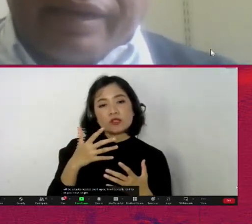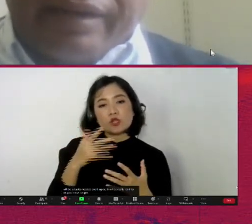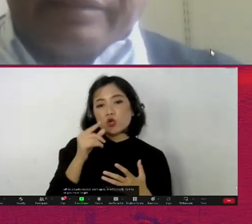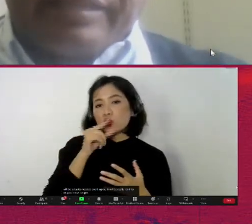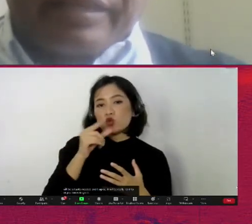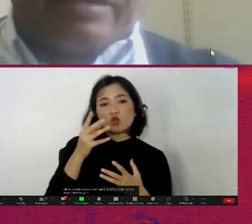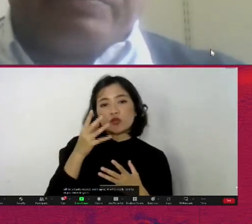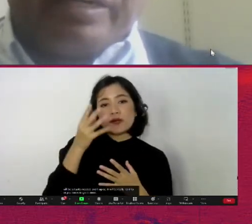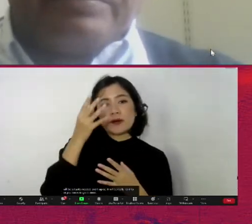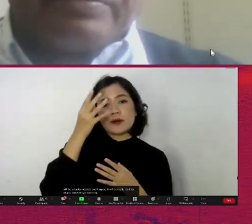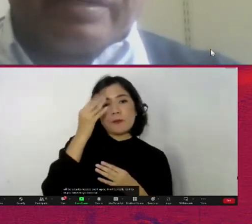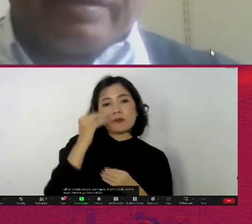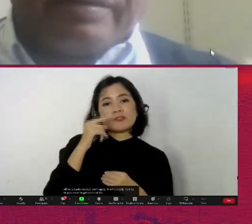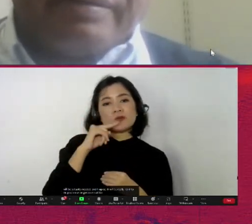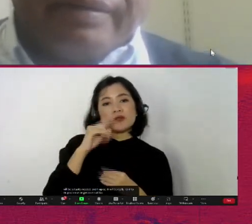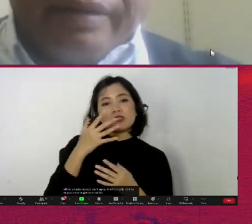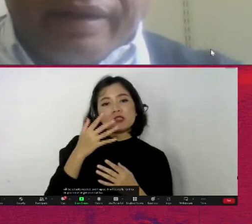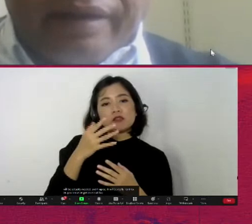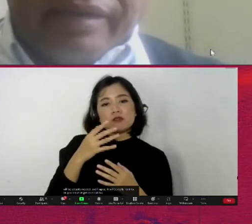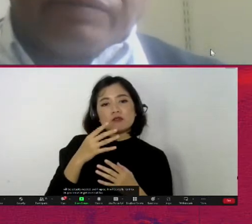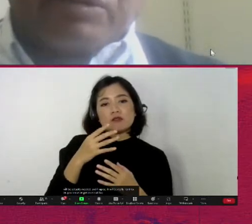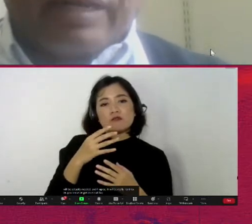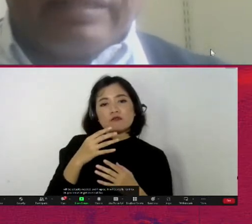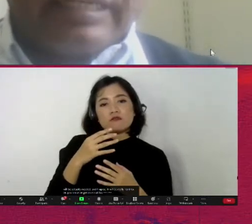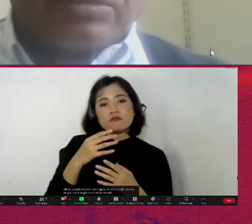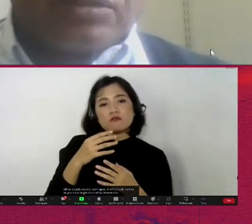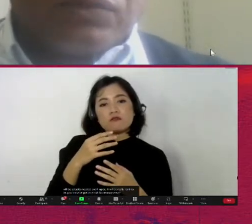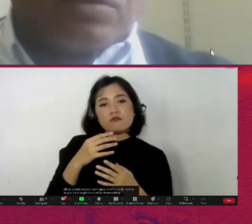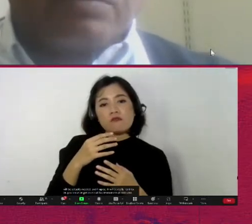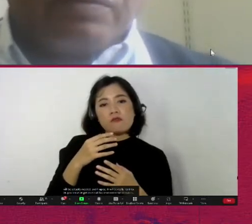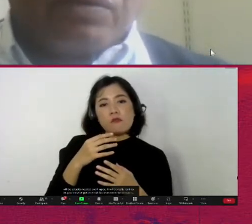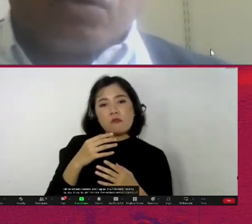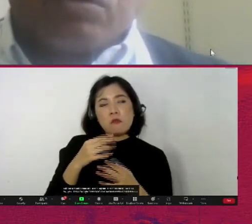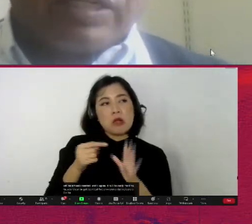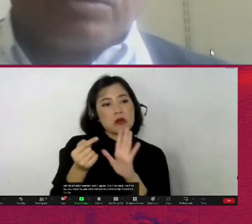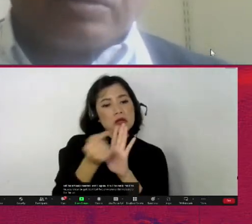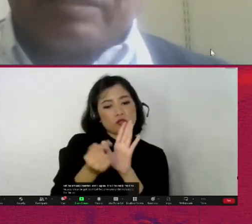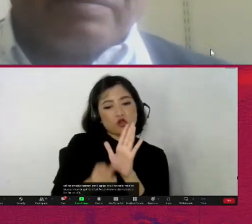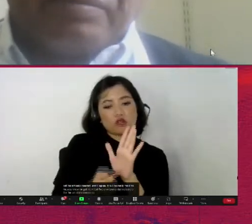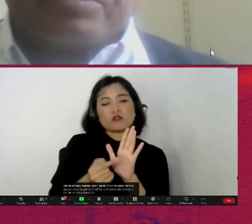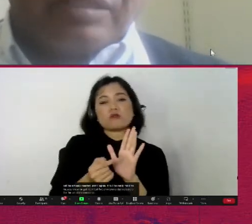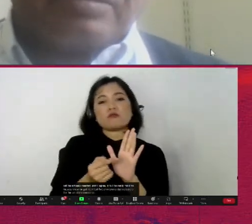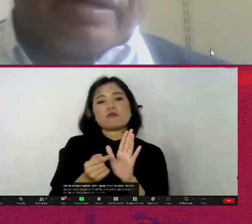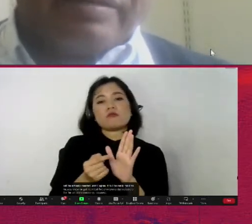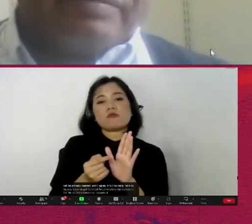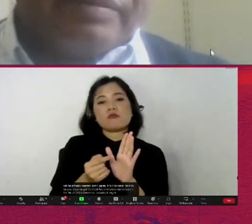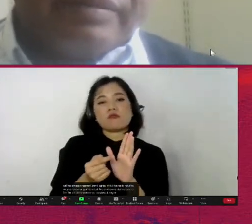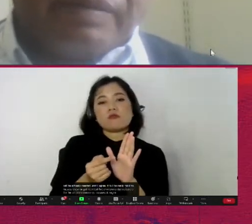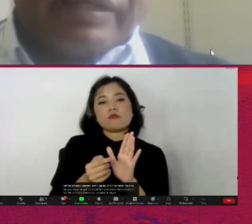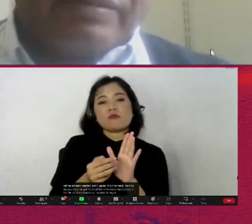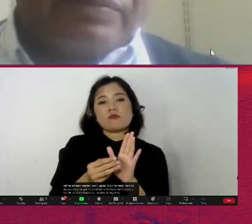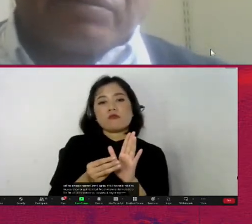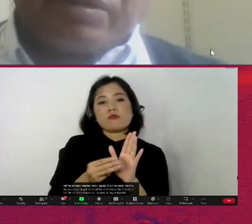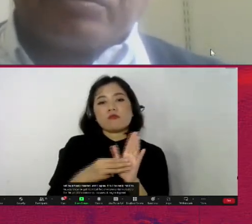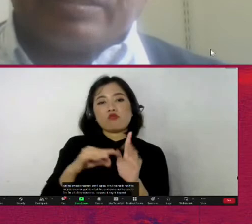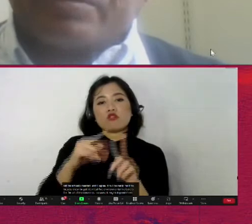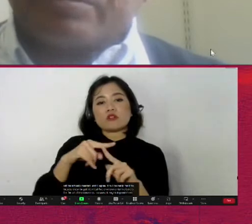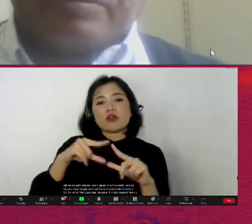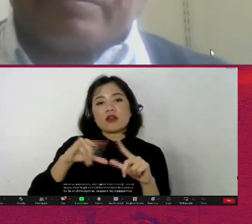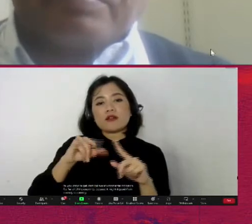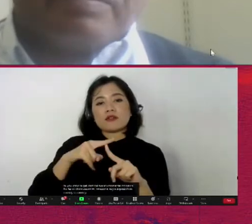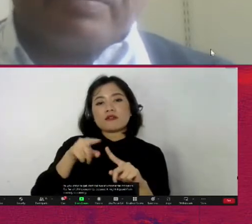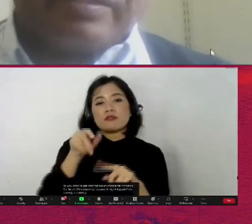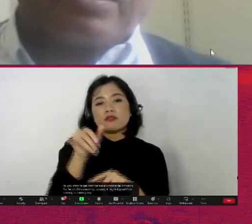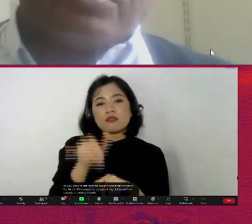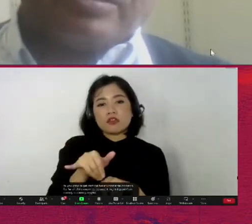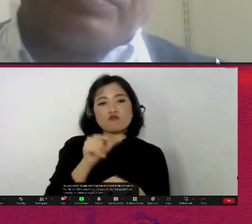get the identical 5 environmental indicators for all of the countries, because it might depend from country to